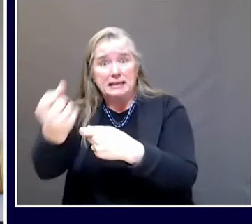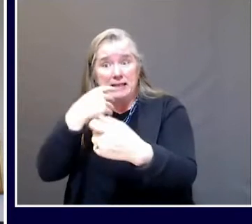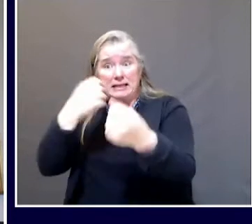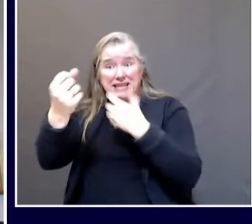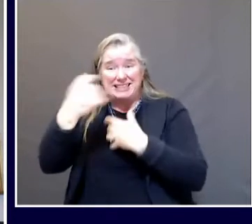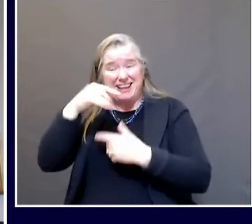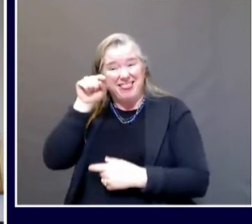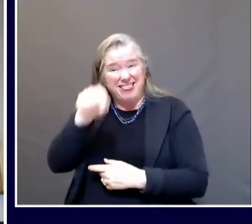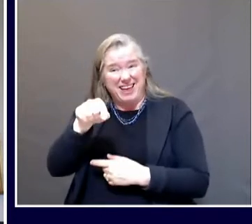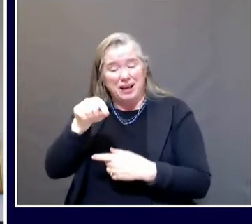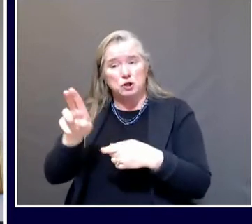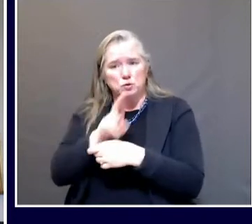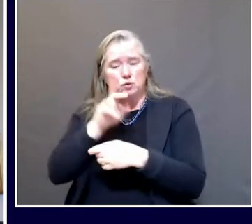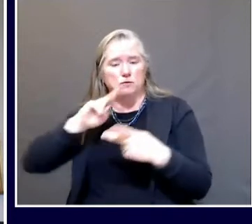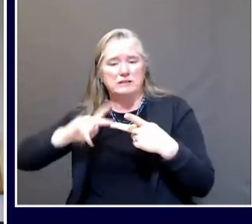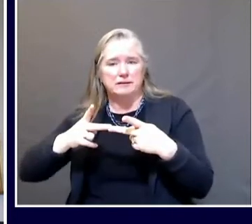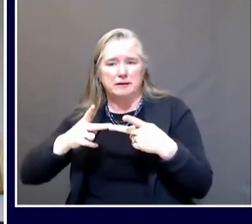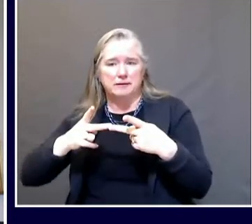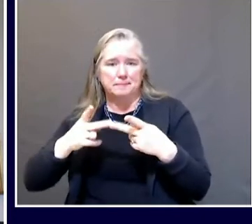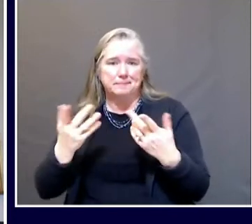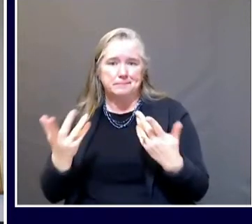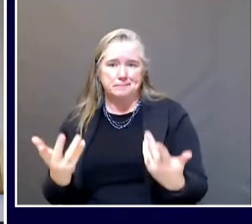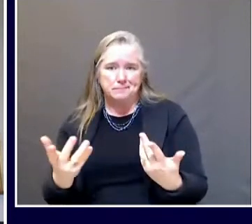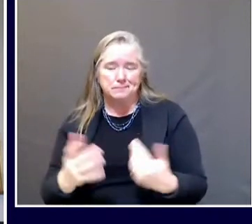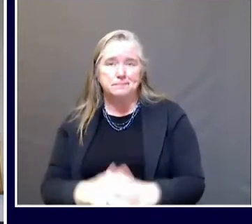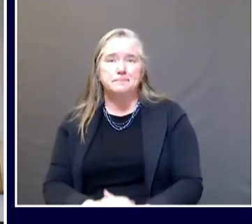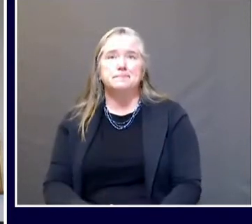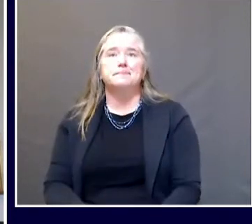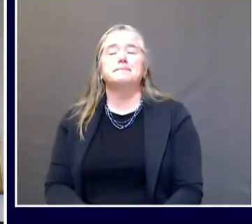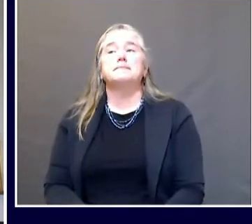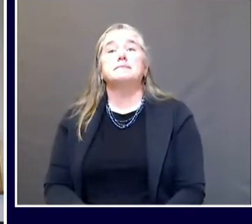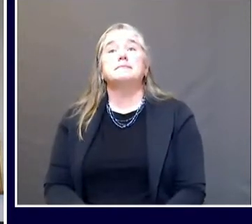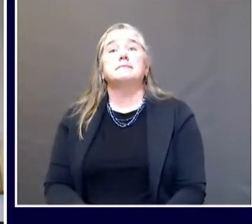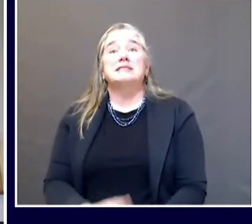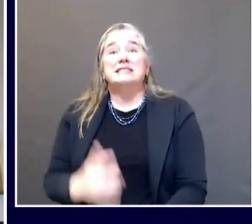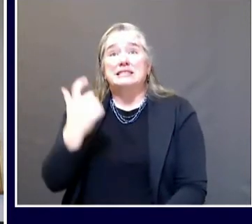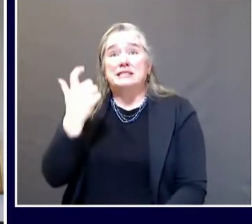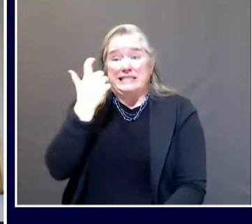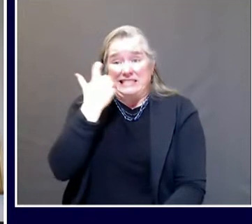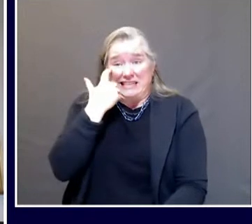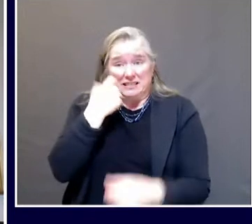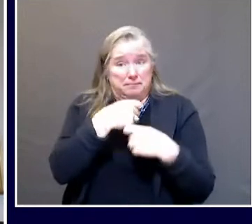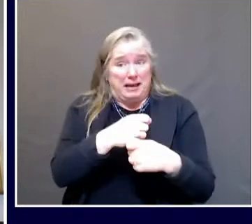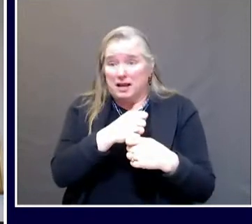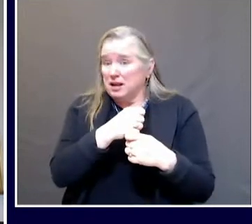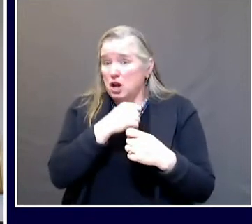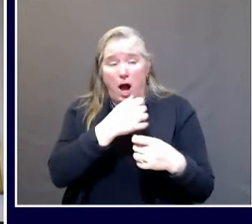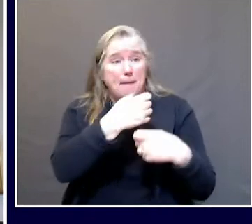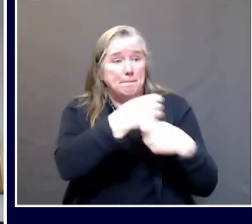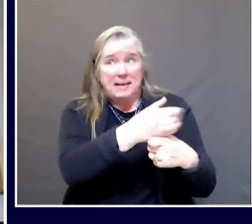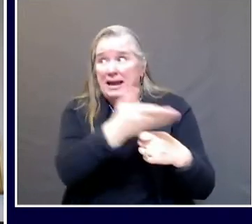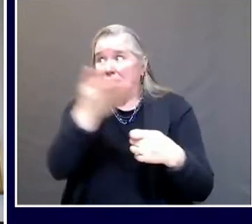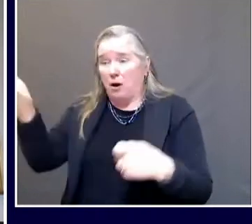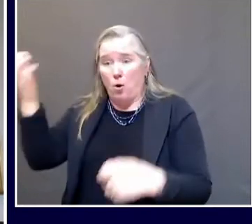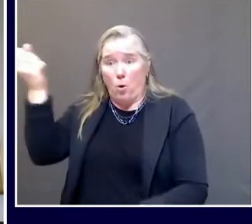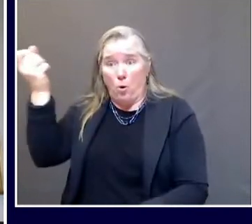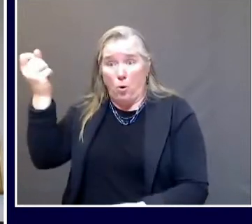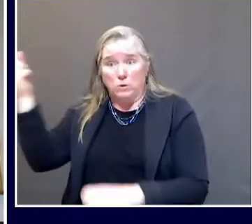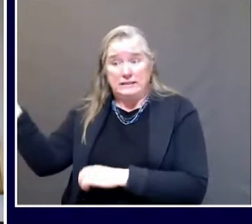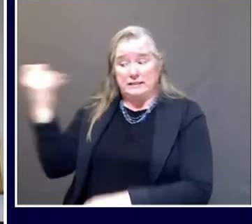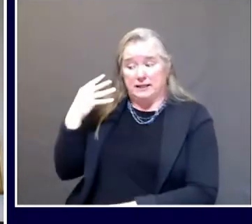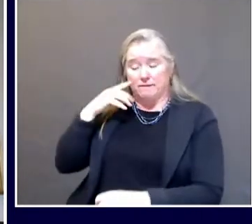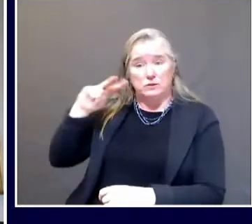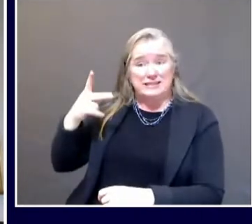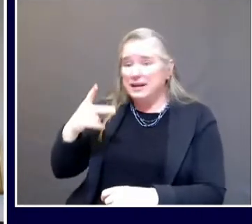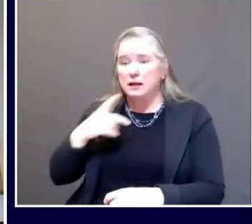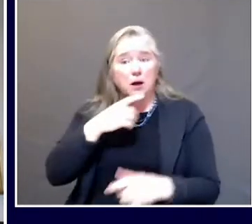shelf. Among other things, this means that the anticipated increase in doses that